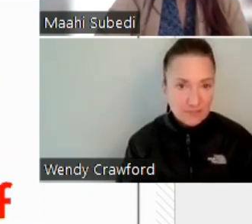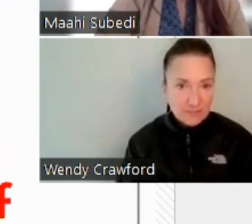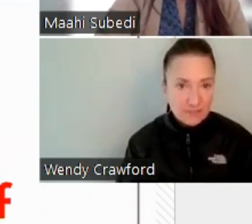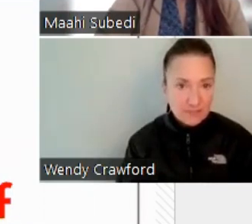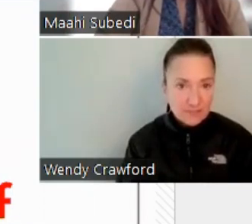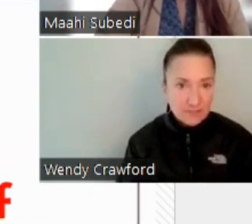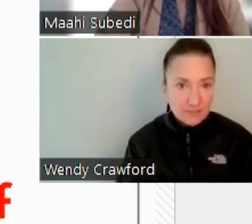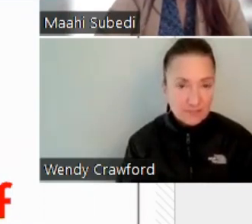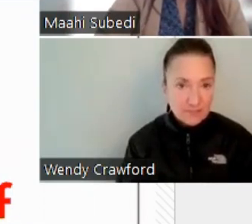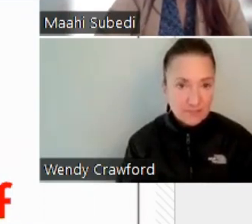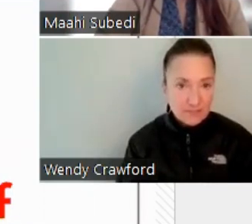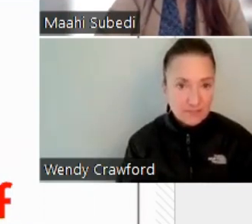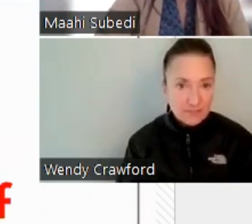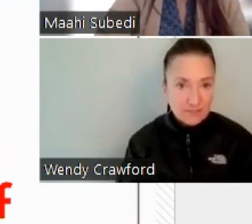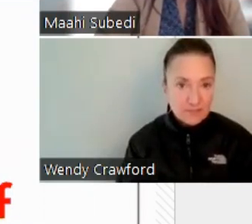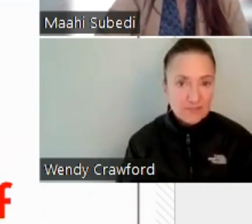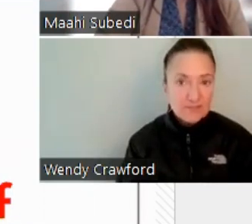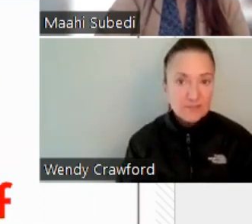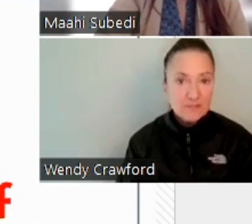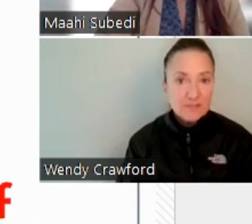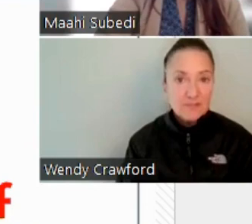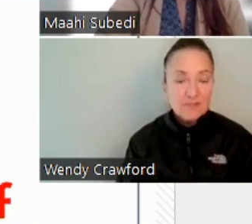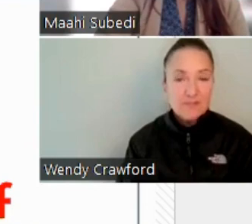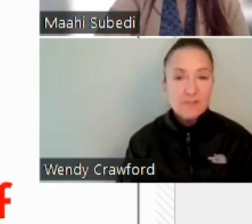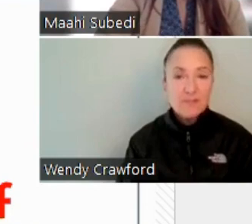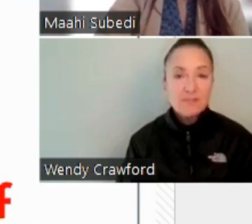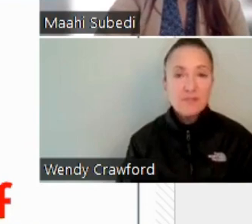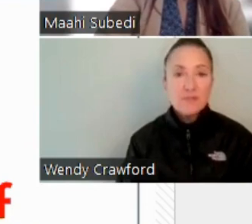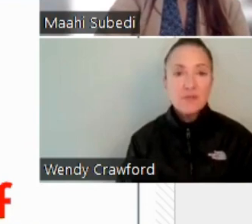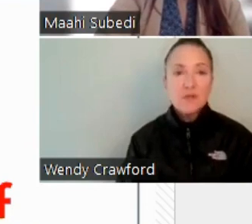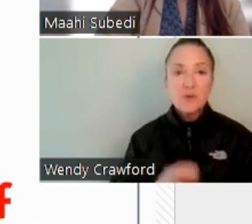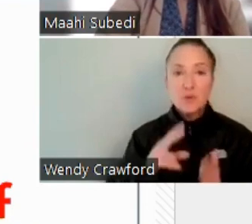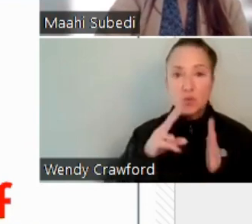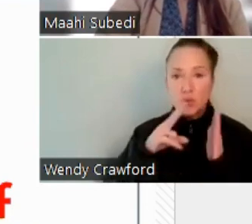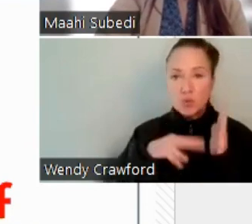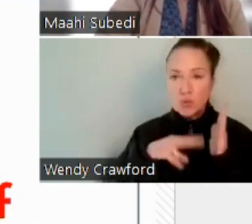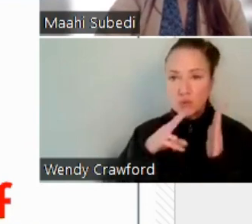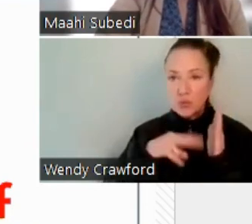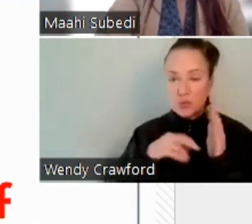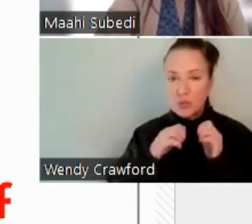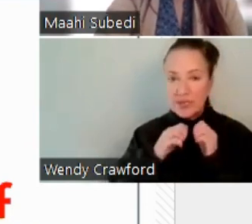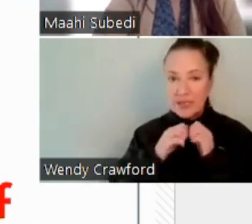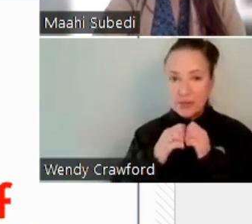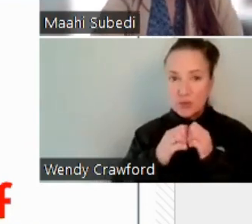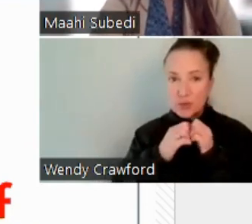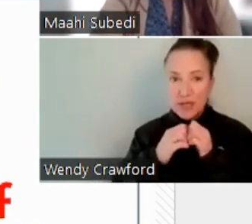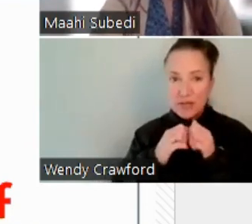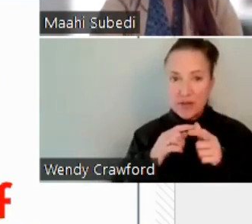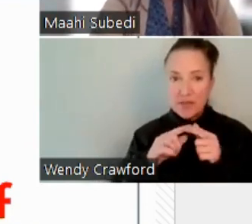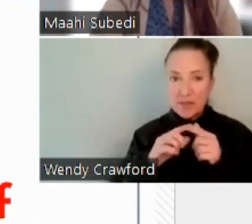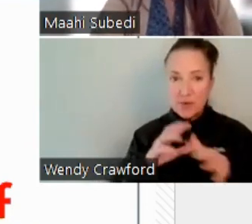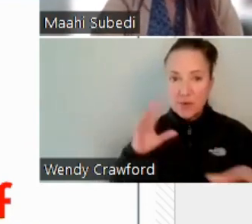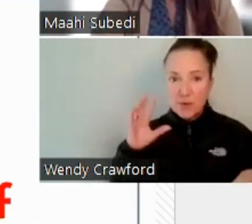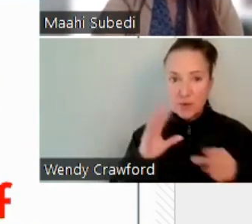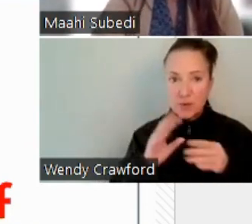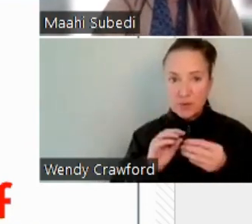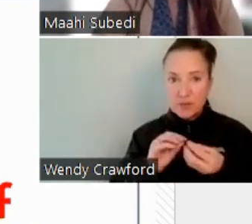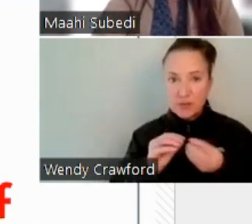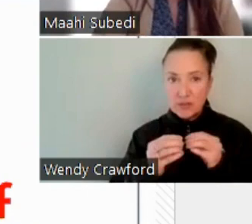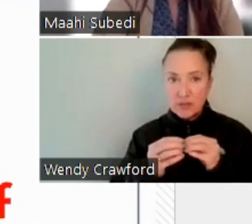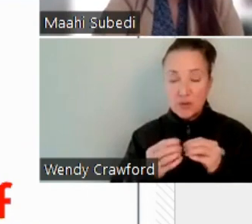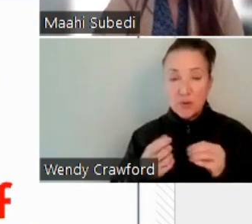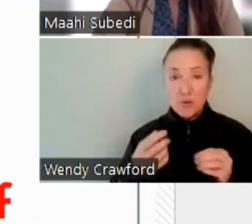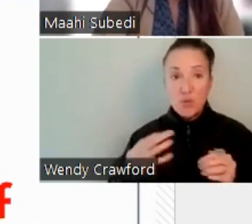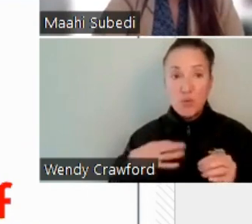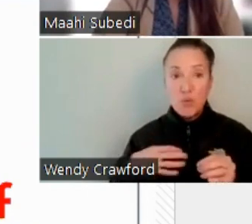teacher be on the controls and help students. I want us to read this line together and we're going to add some numbers. We held a benefit that